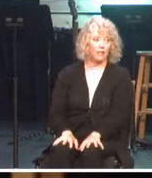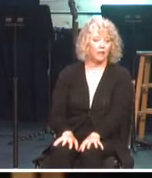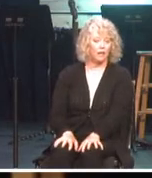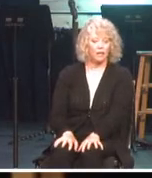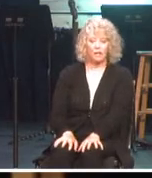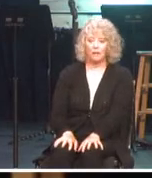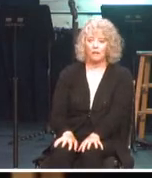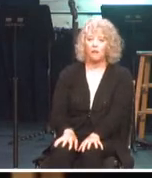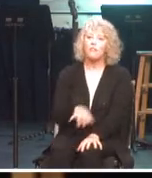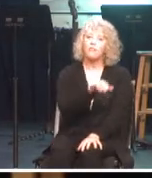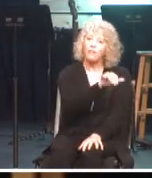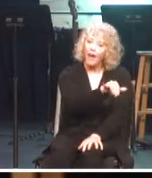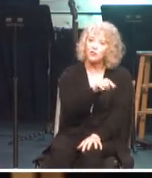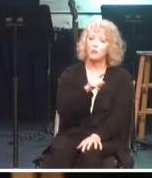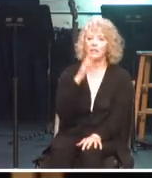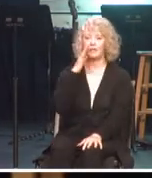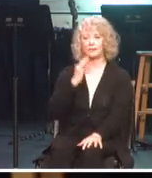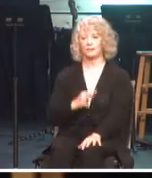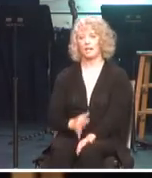That's their conclusion.